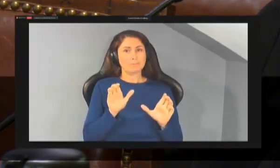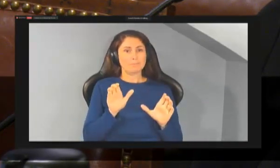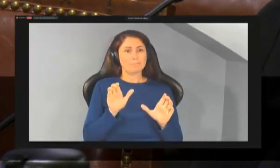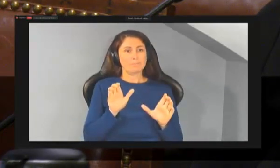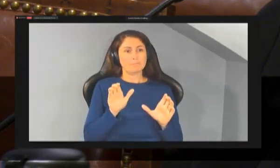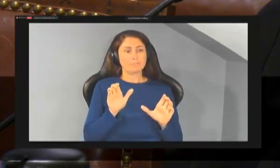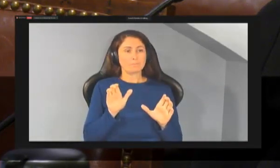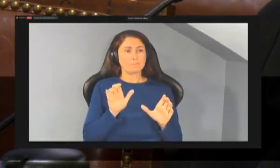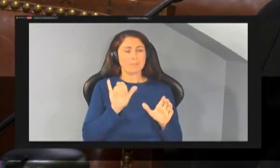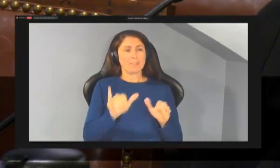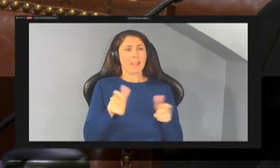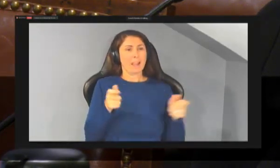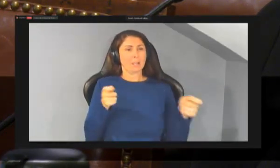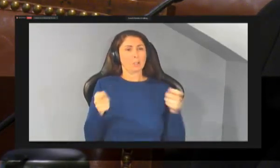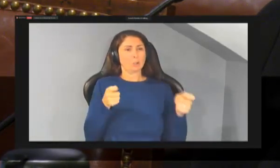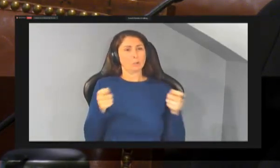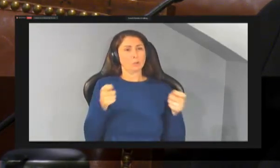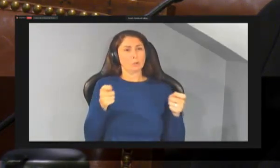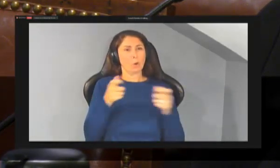controlled archery,